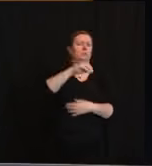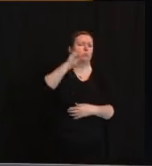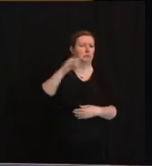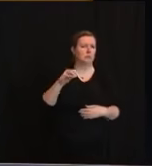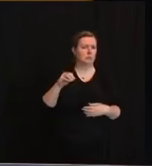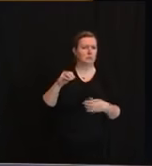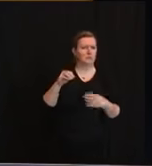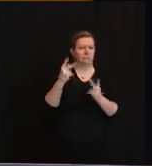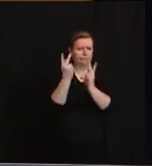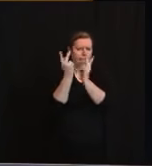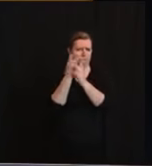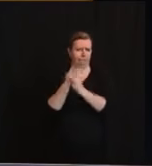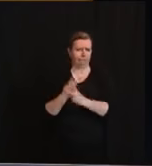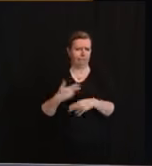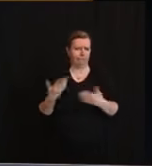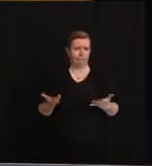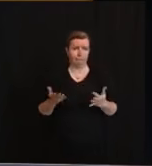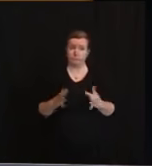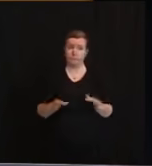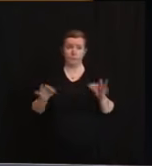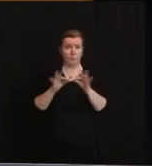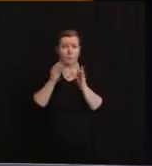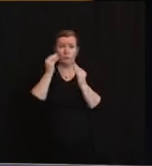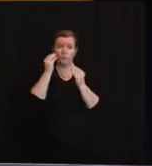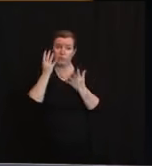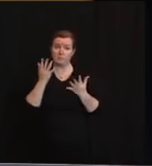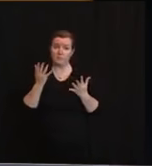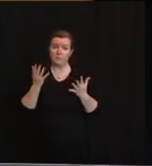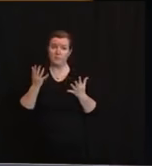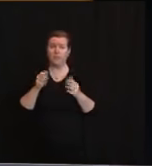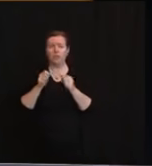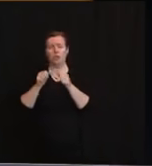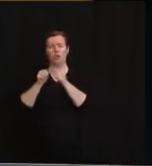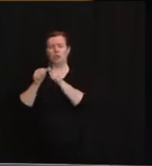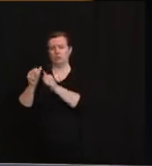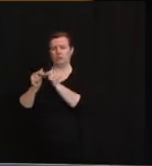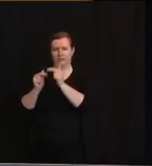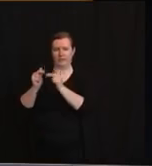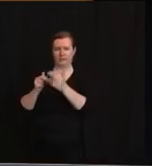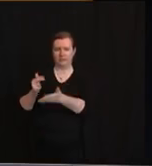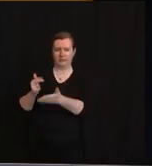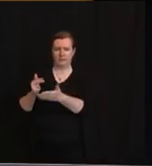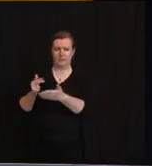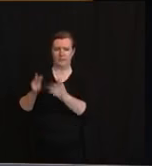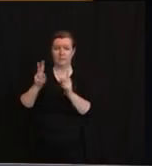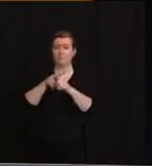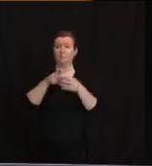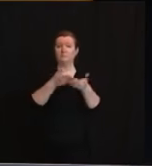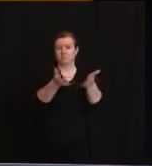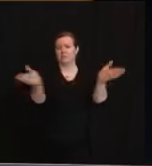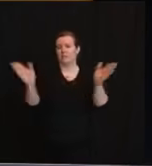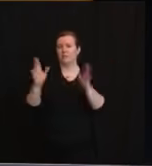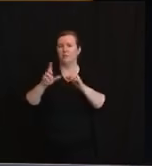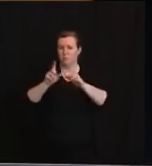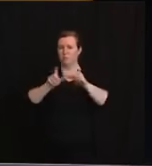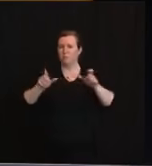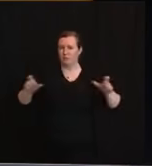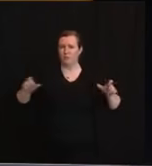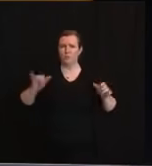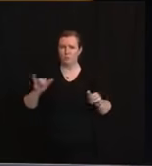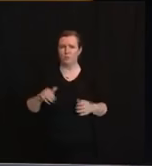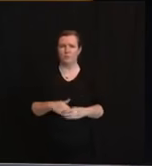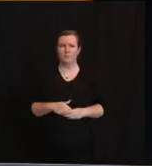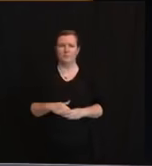information, not only for our long-term care facilities, but for our general population as well. So more to come on that. I